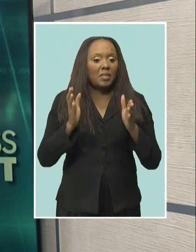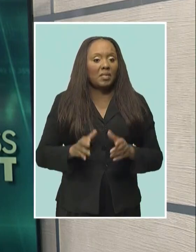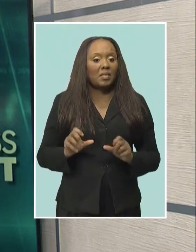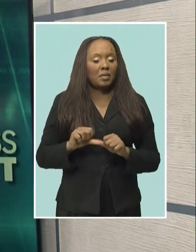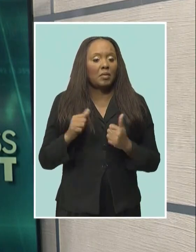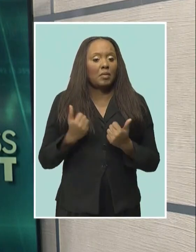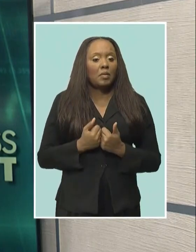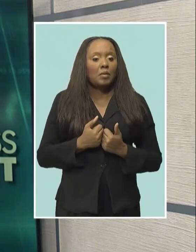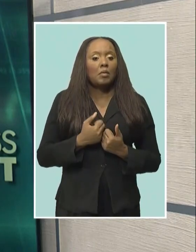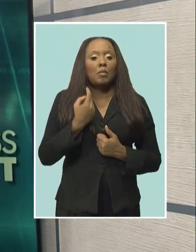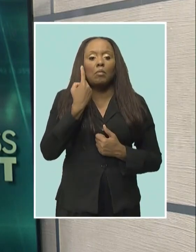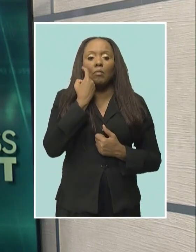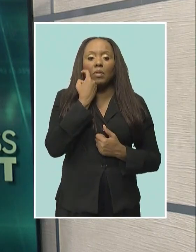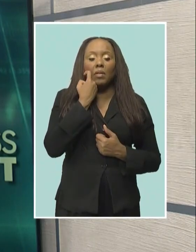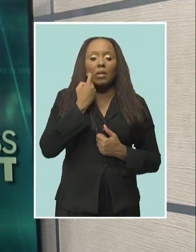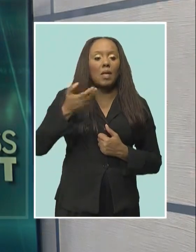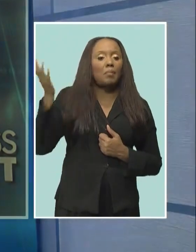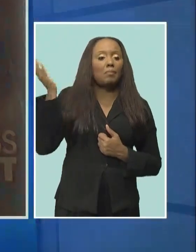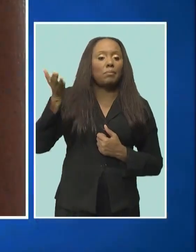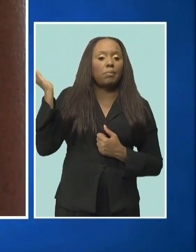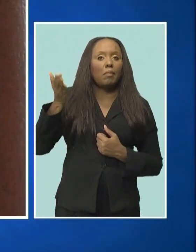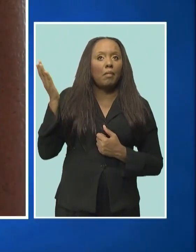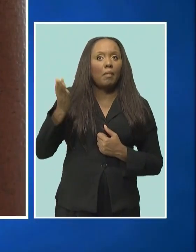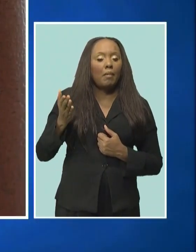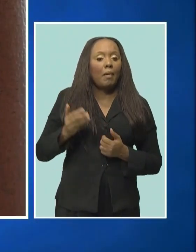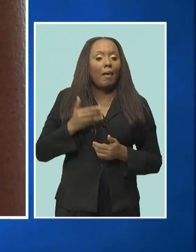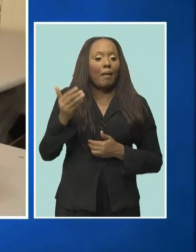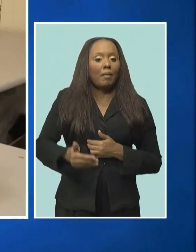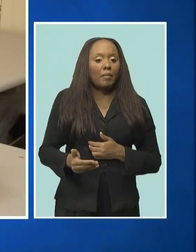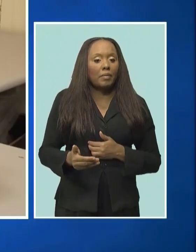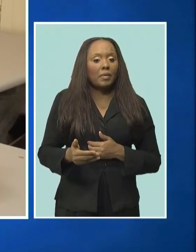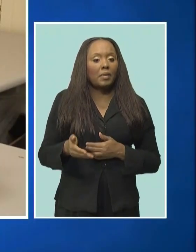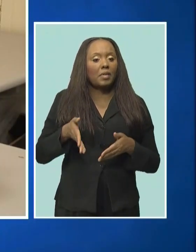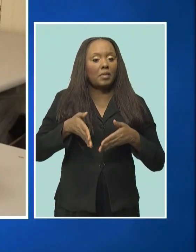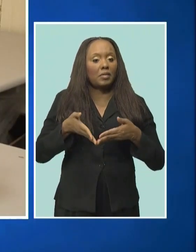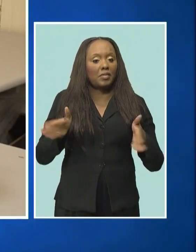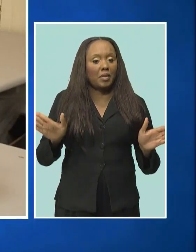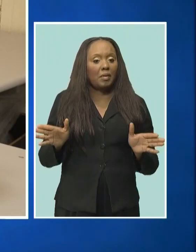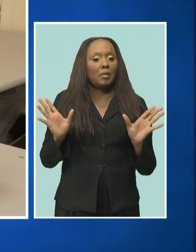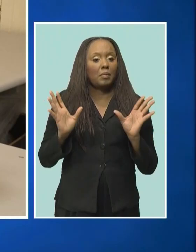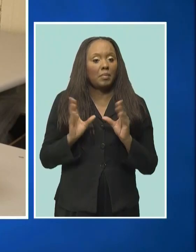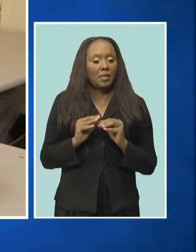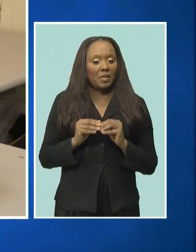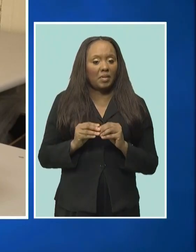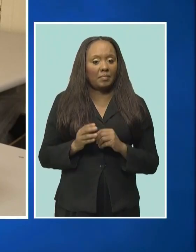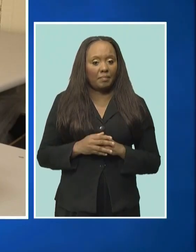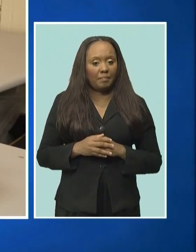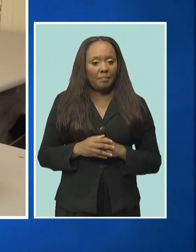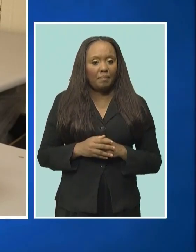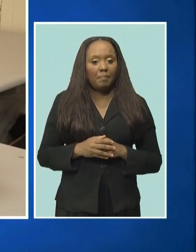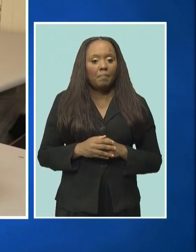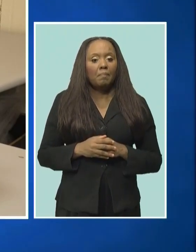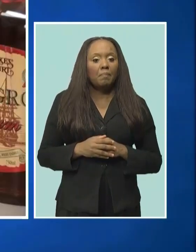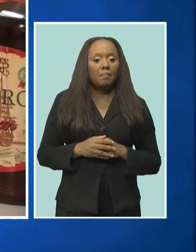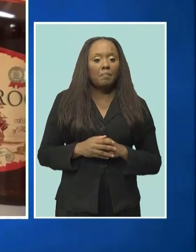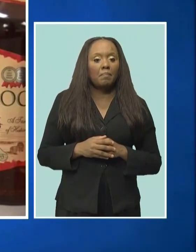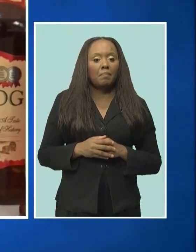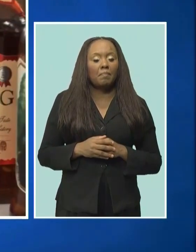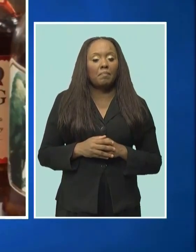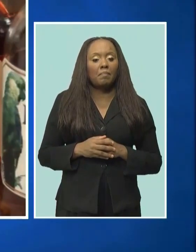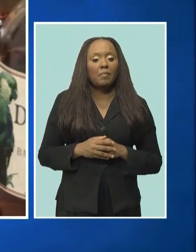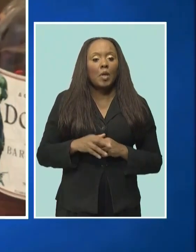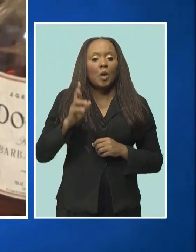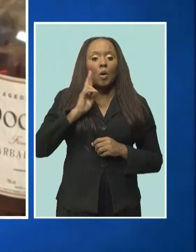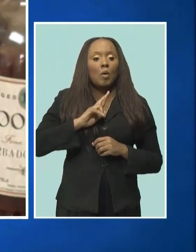annual general meeting. He told the Business Report rum is the largest non-mineral export product of CARICOM, and